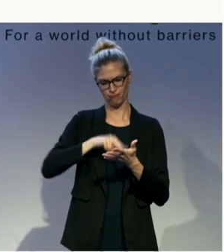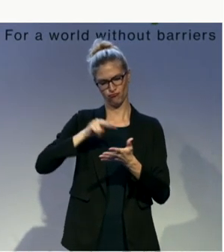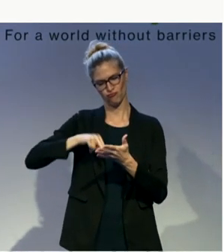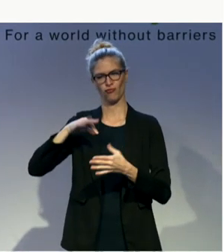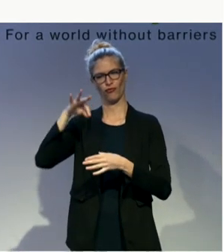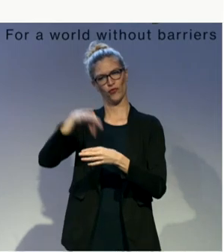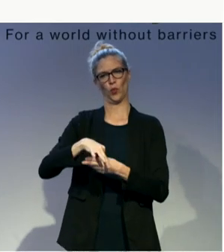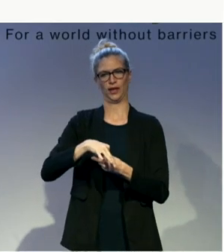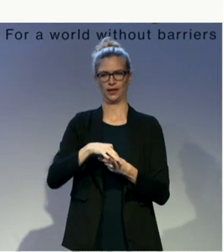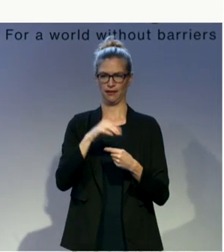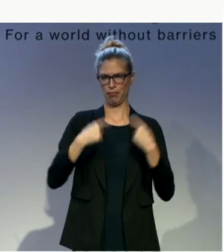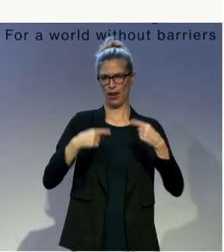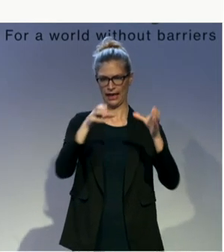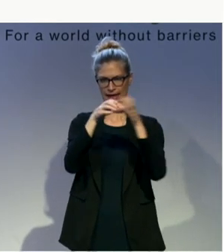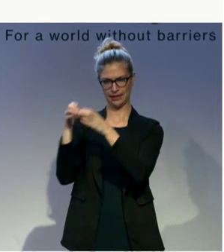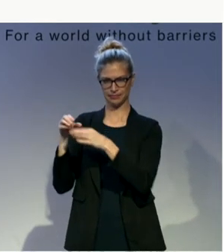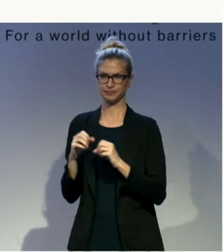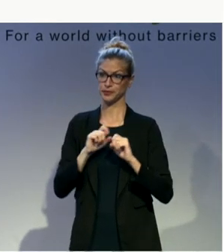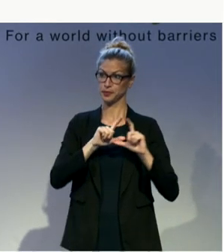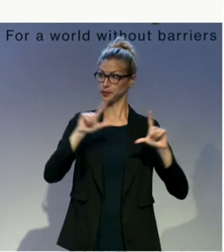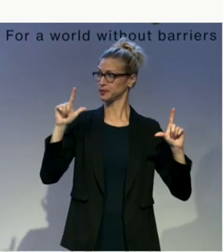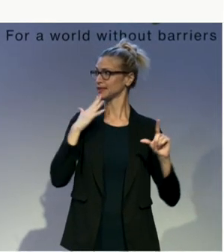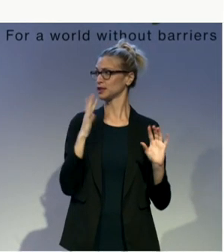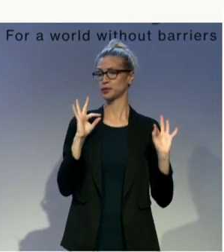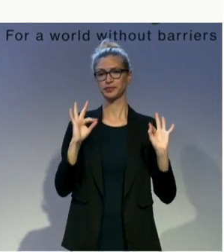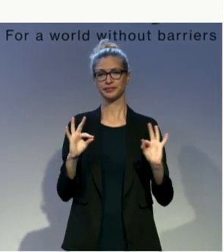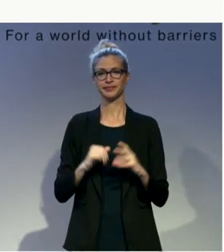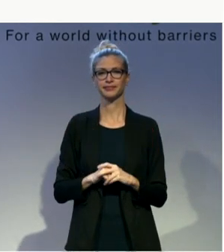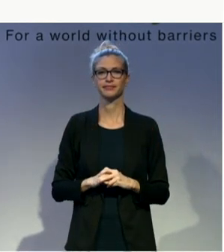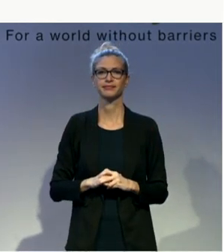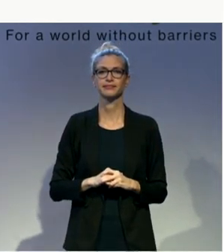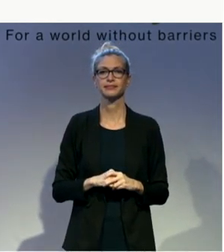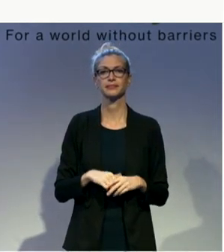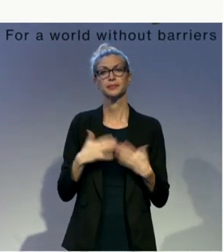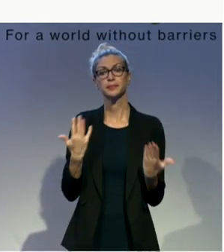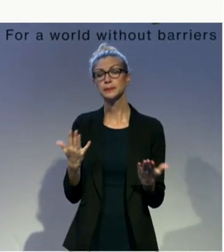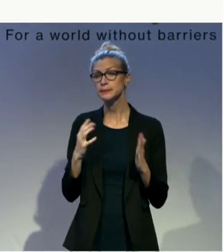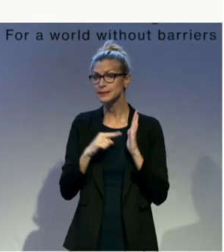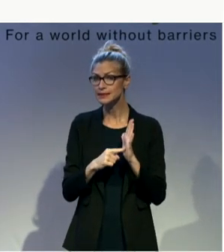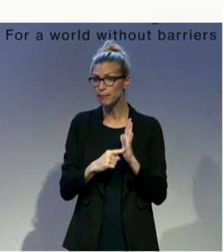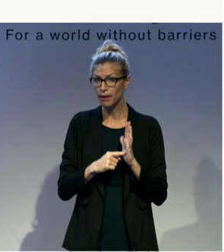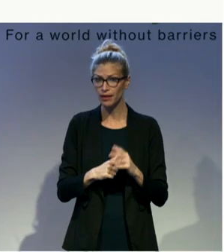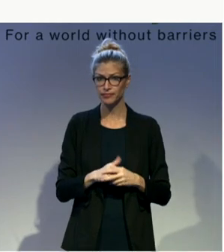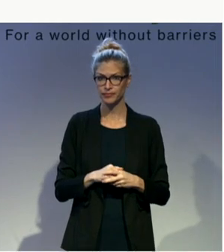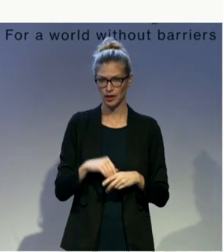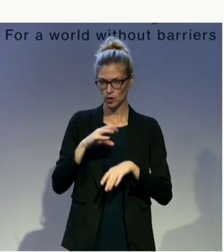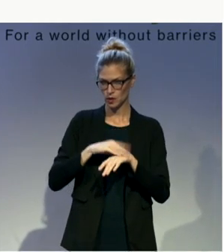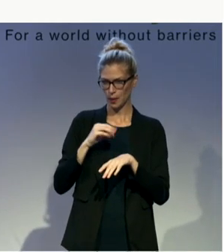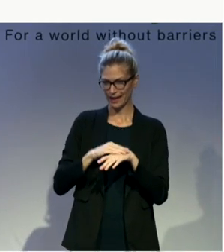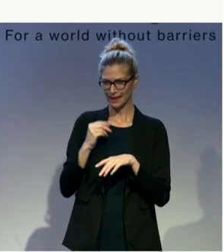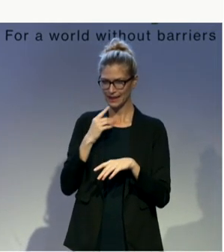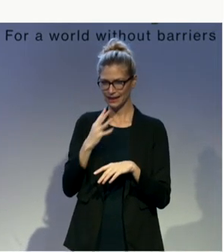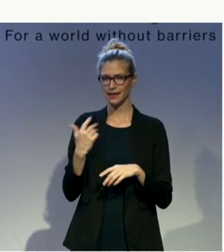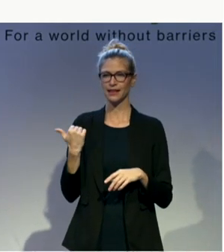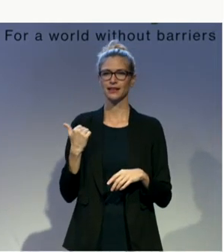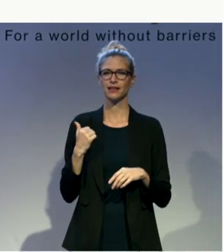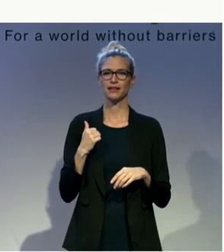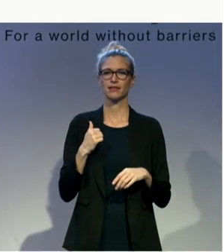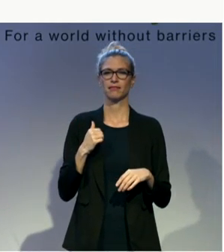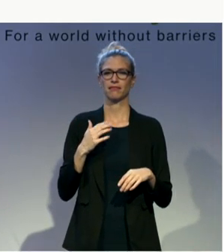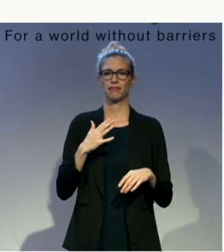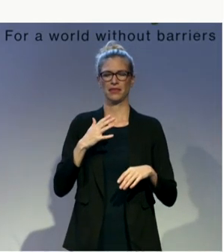Yes. Okay. Now, the first example was from Sweden, a project called My Choice, My